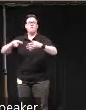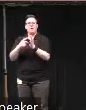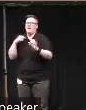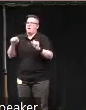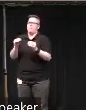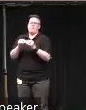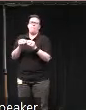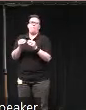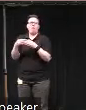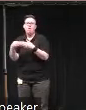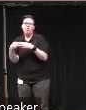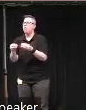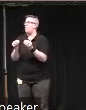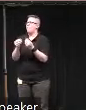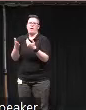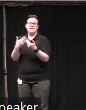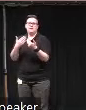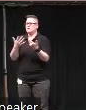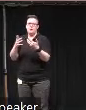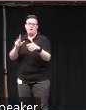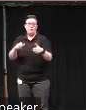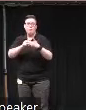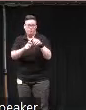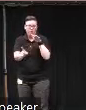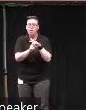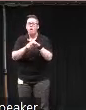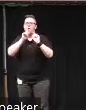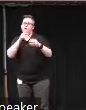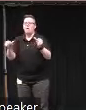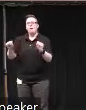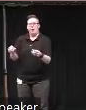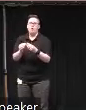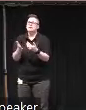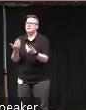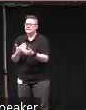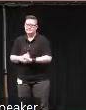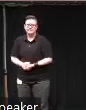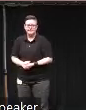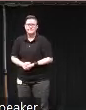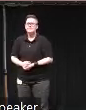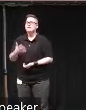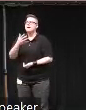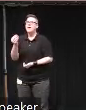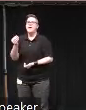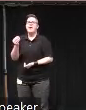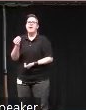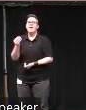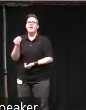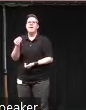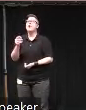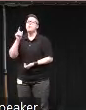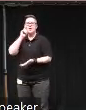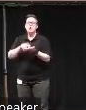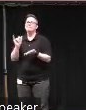more dynamic and more responsive to the challenges. And also we wanted to have a very increasingly more